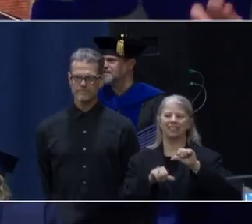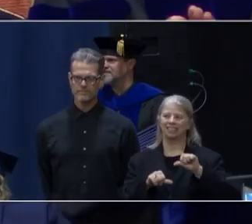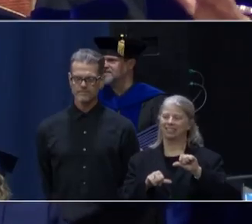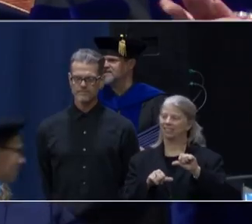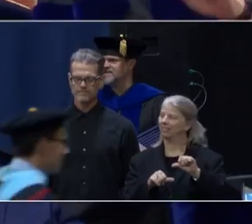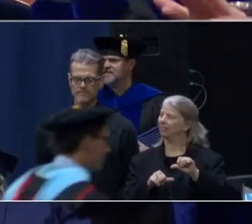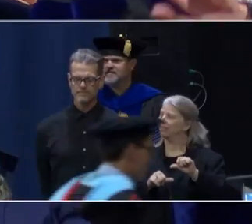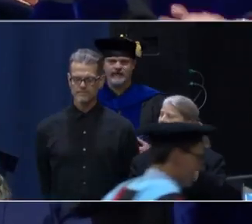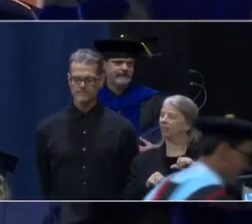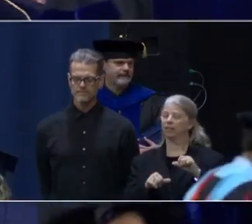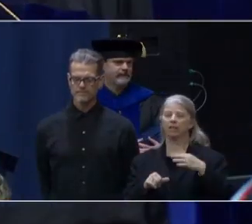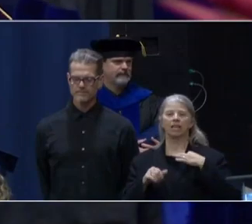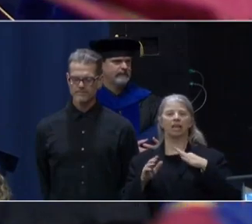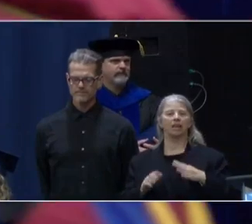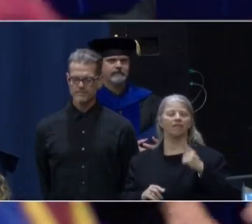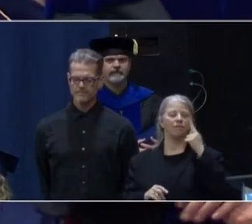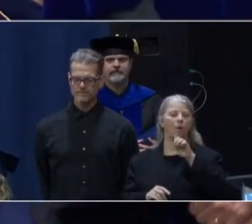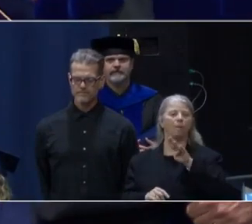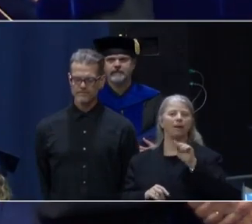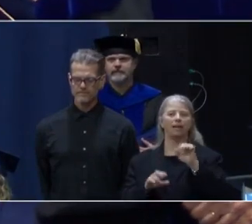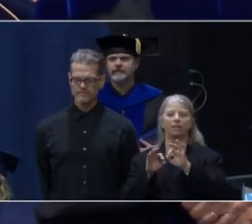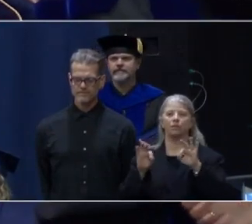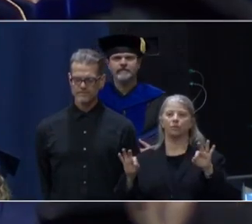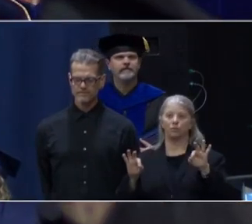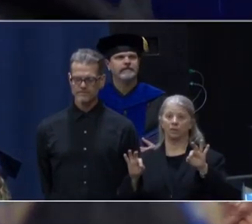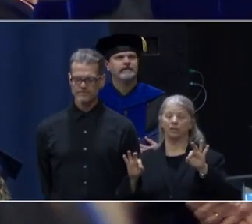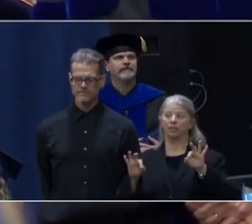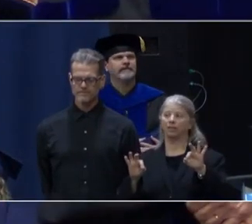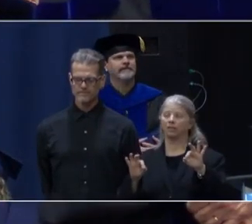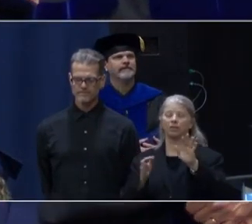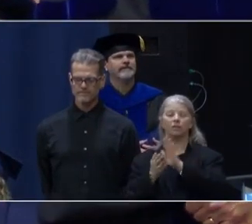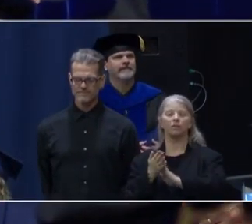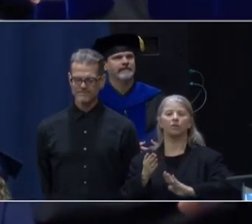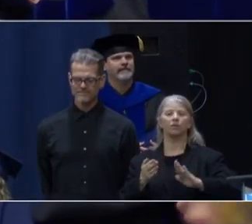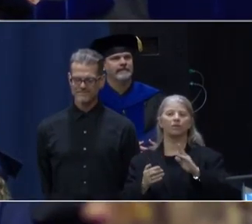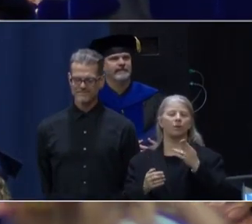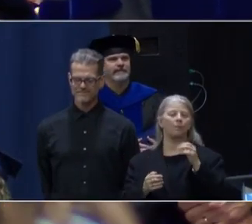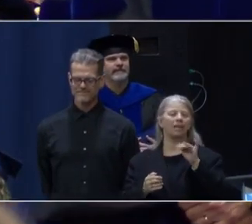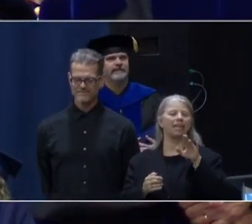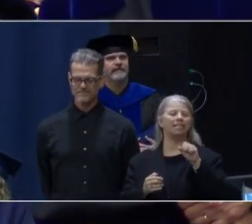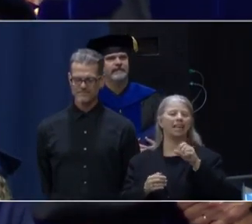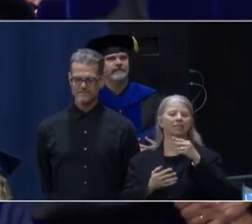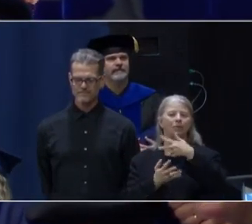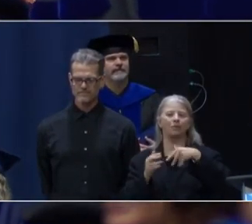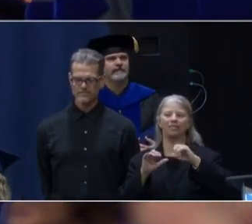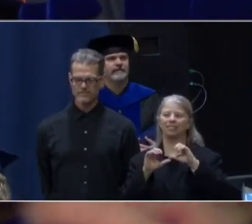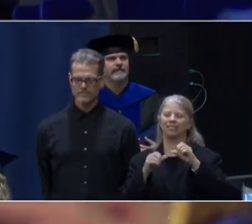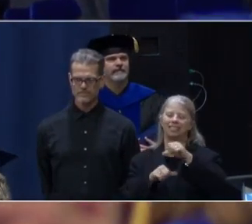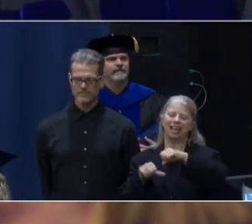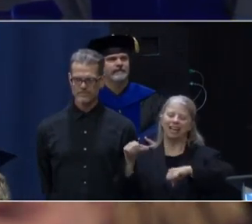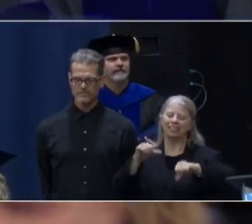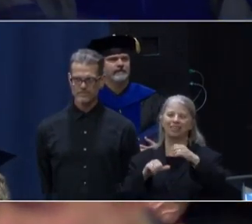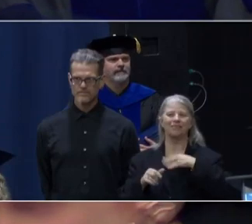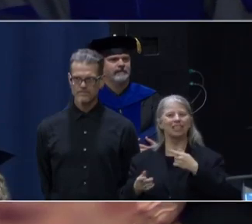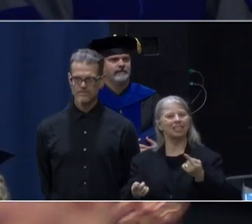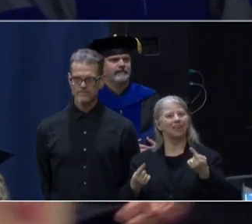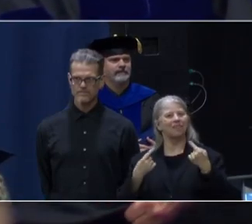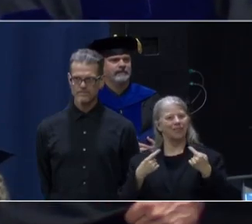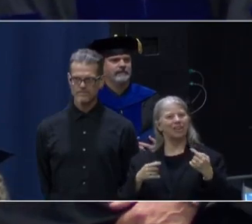Well, the candidates for the Bachelor of Arts degree from the College of Humanities and Social Sciences, please come forward to receive your